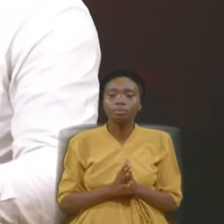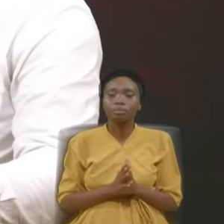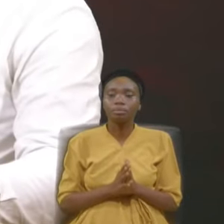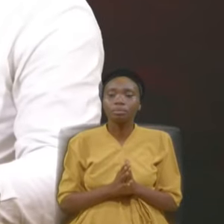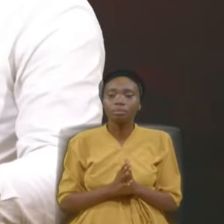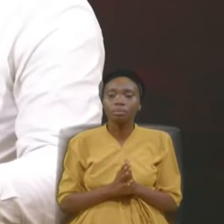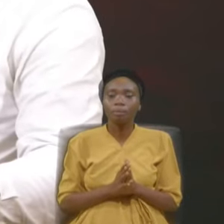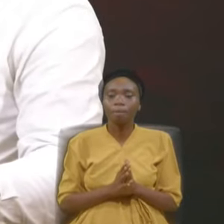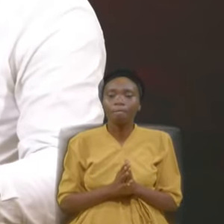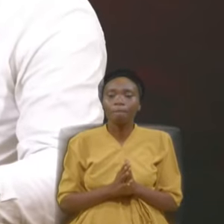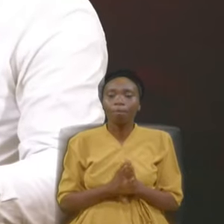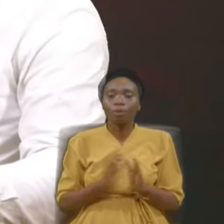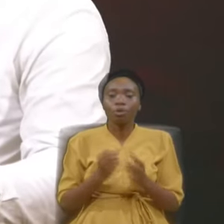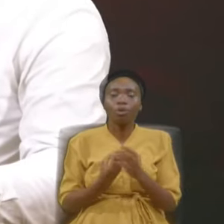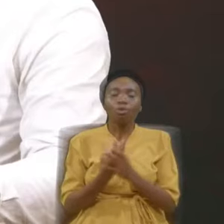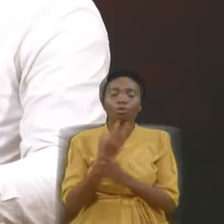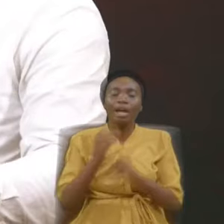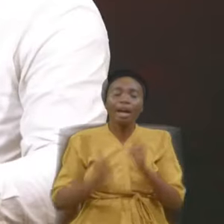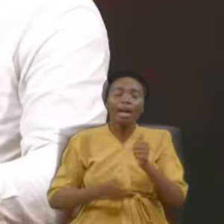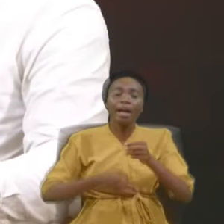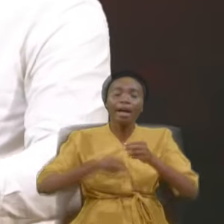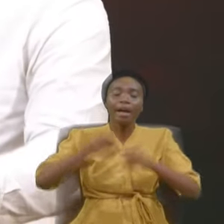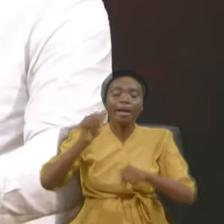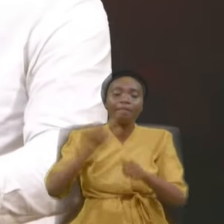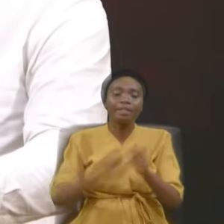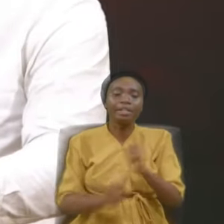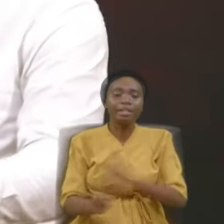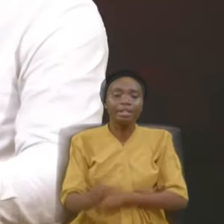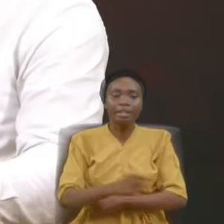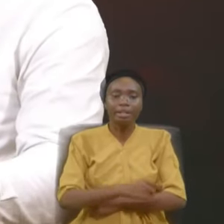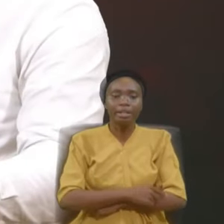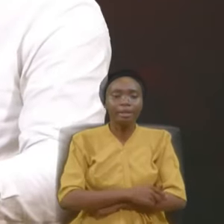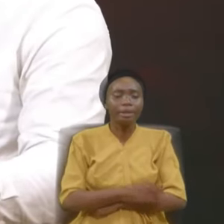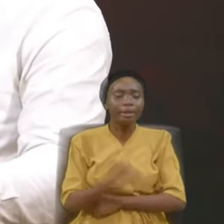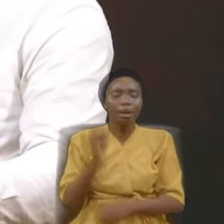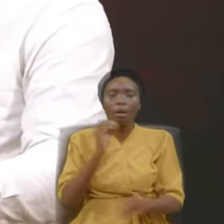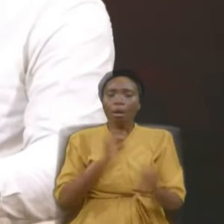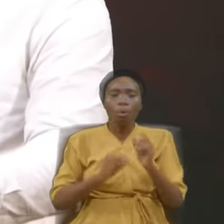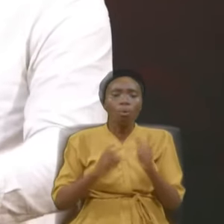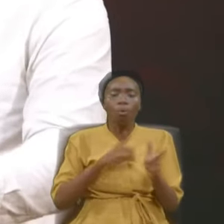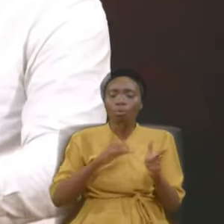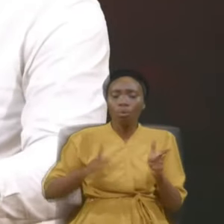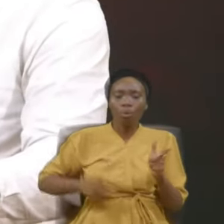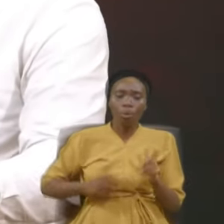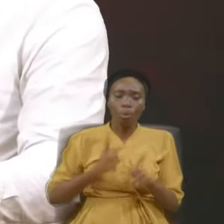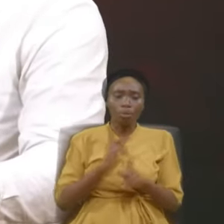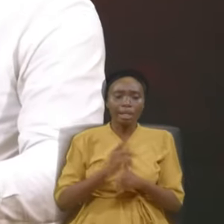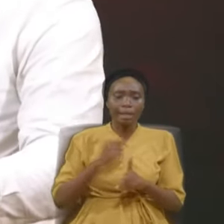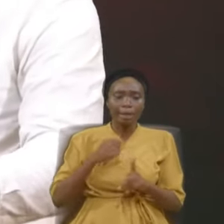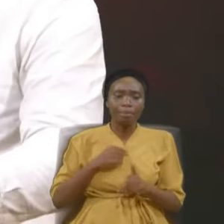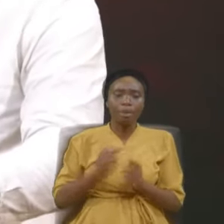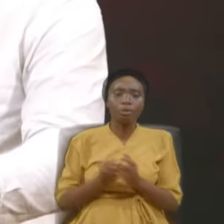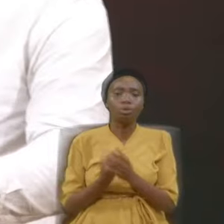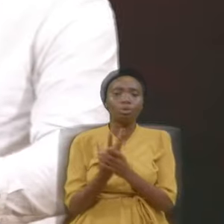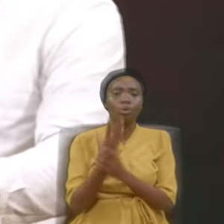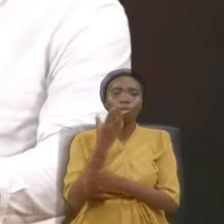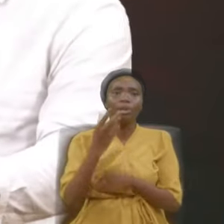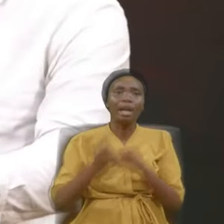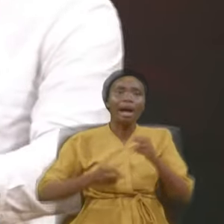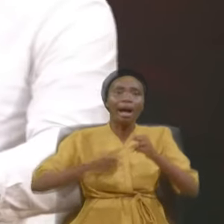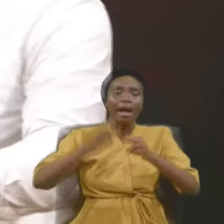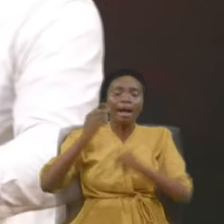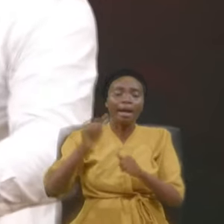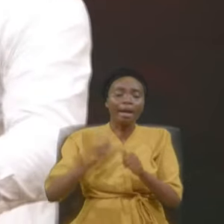Oh Lord, keep me growing higher every day. Oh Lord, keep me